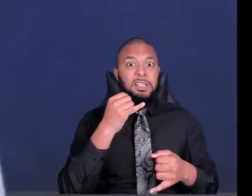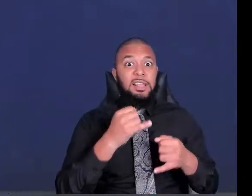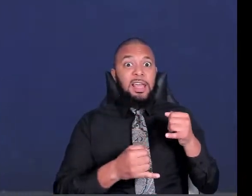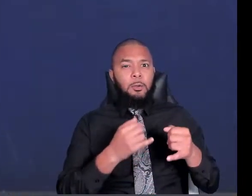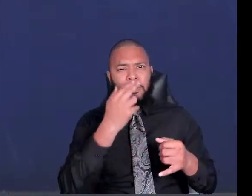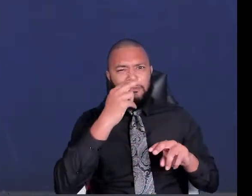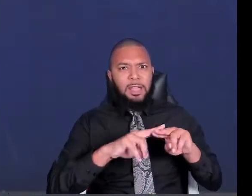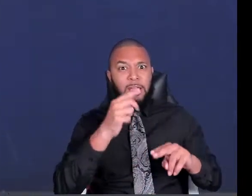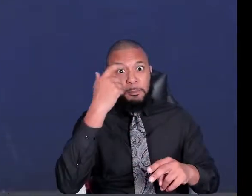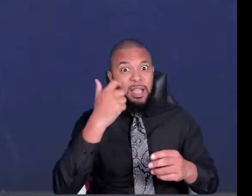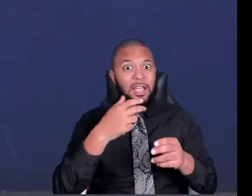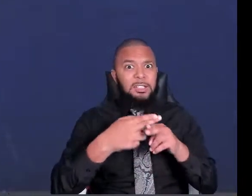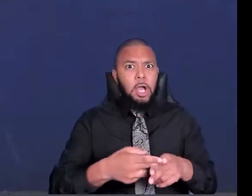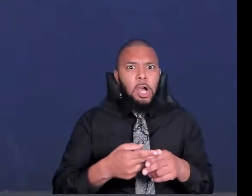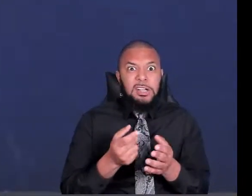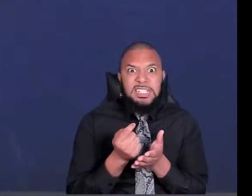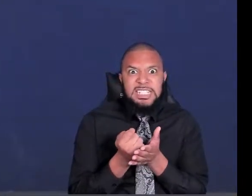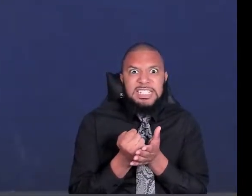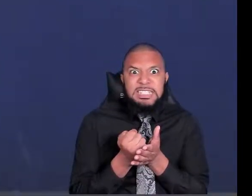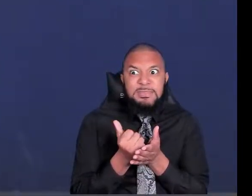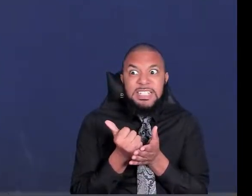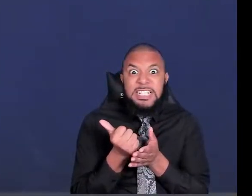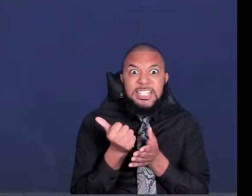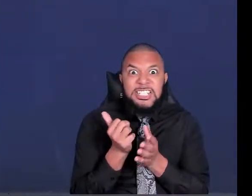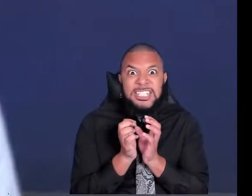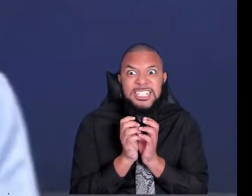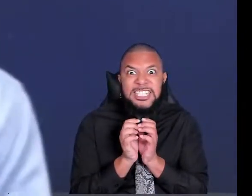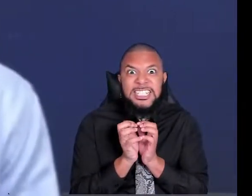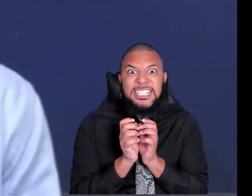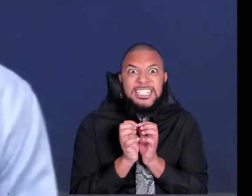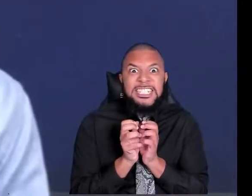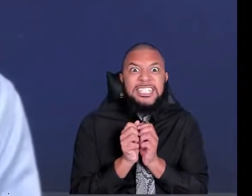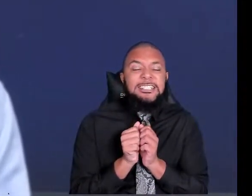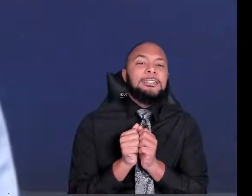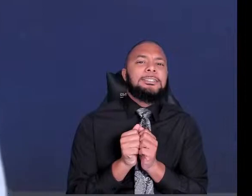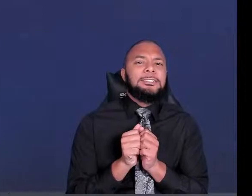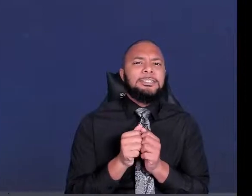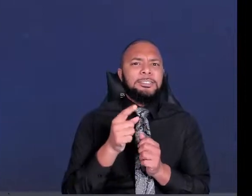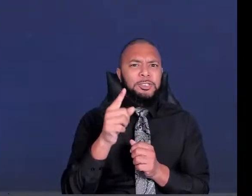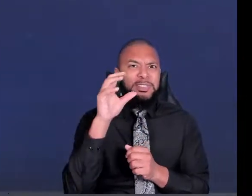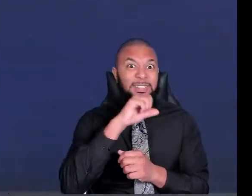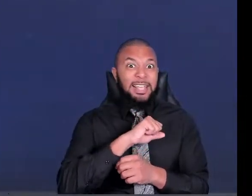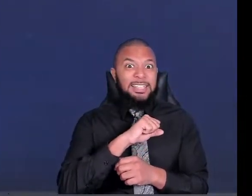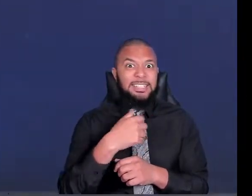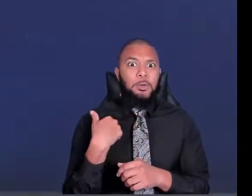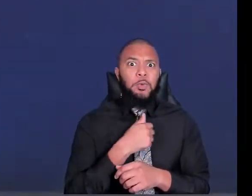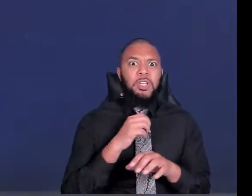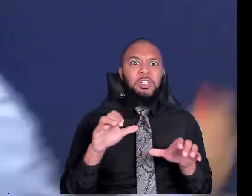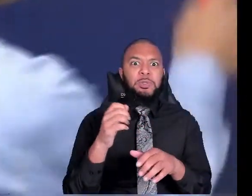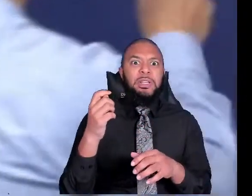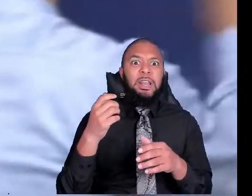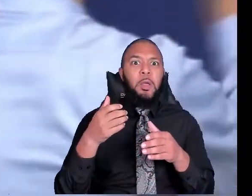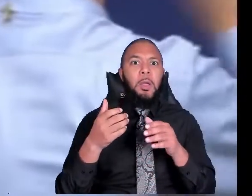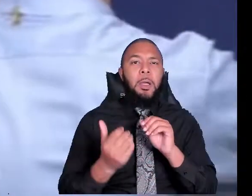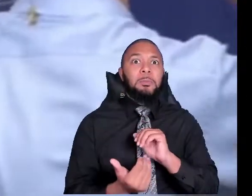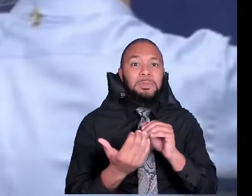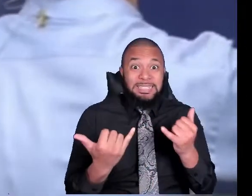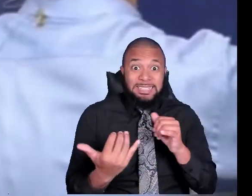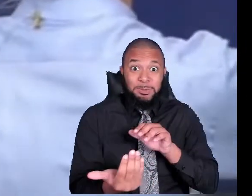elimination. So as you could guess, there are going to be some things that are getting the axe.